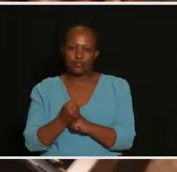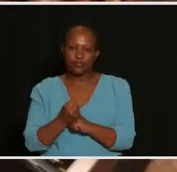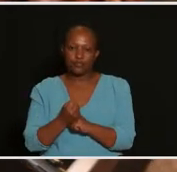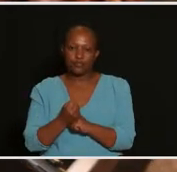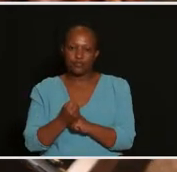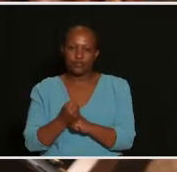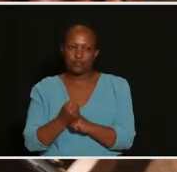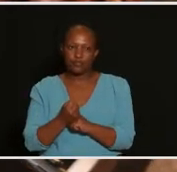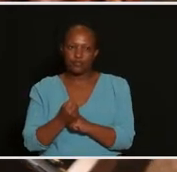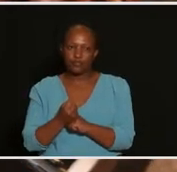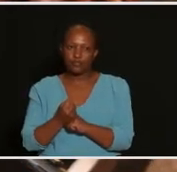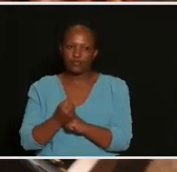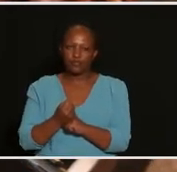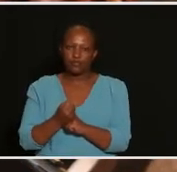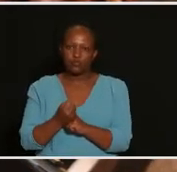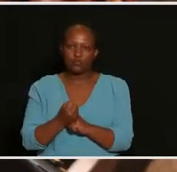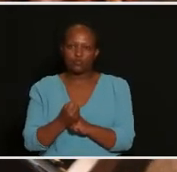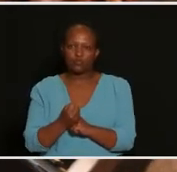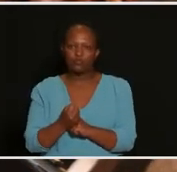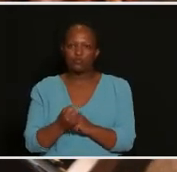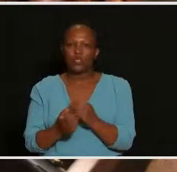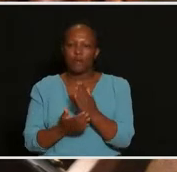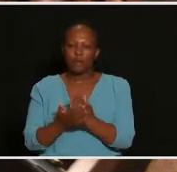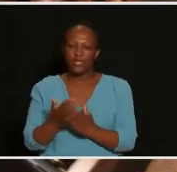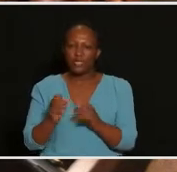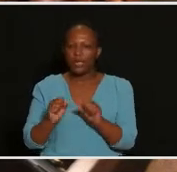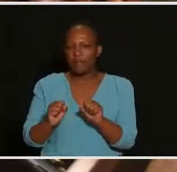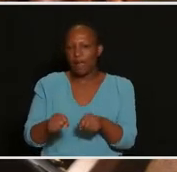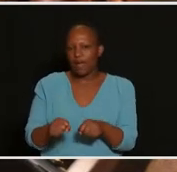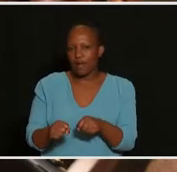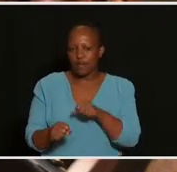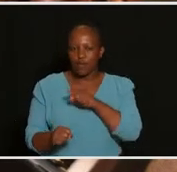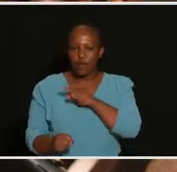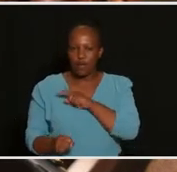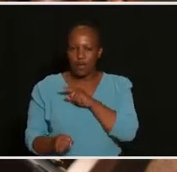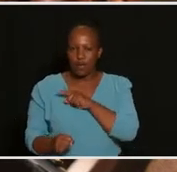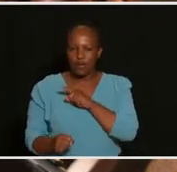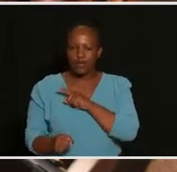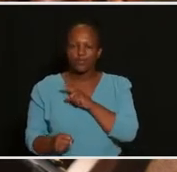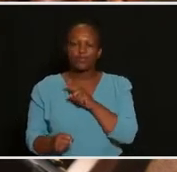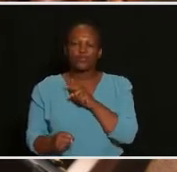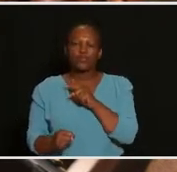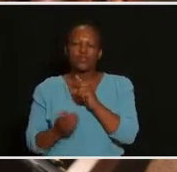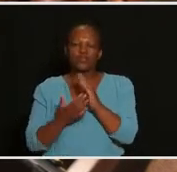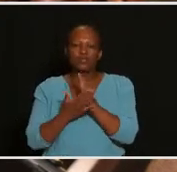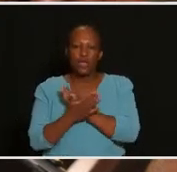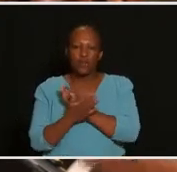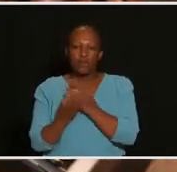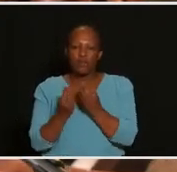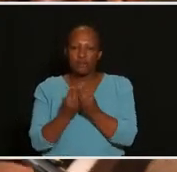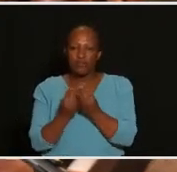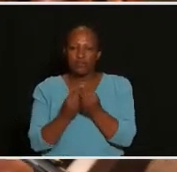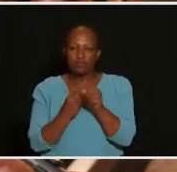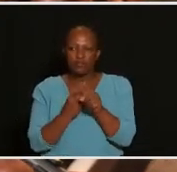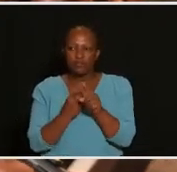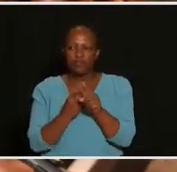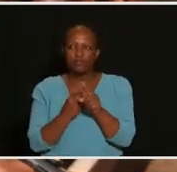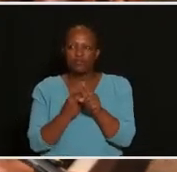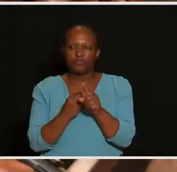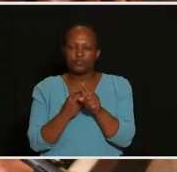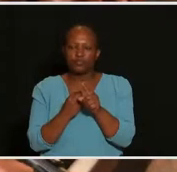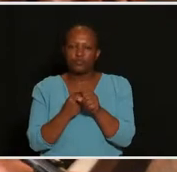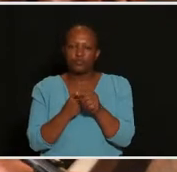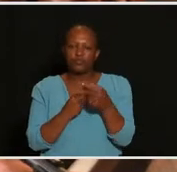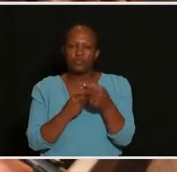there isn't I partially agree is that uh some of the things like um